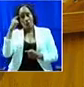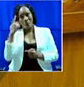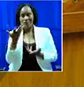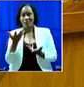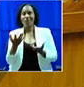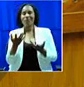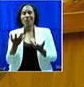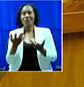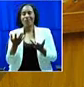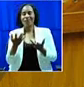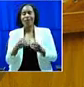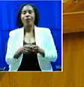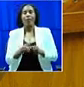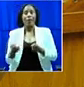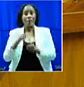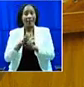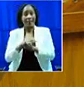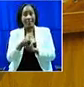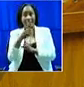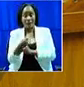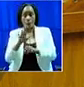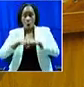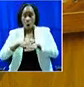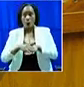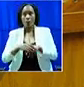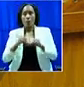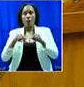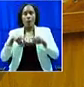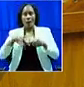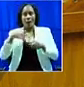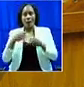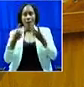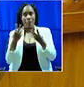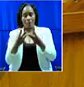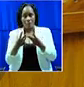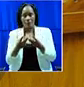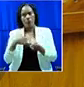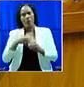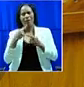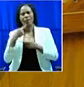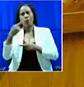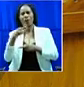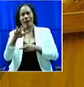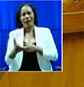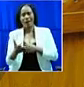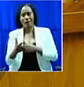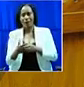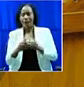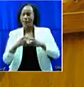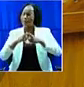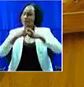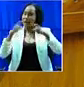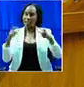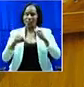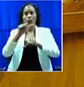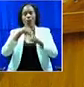of our people, we responded by implementing a massive social and economic relief